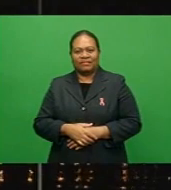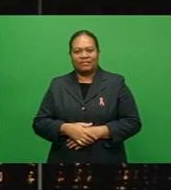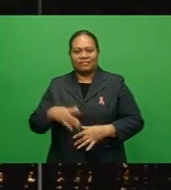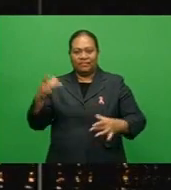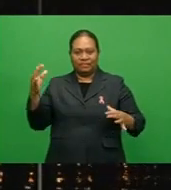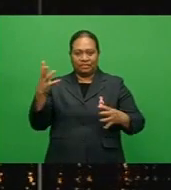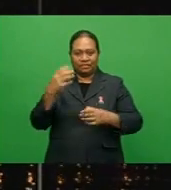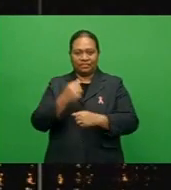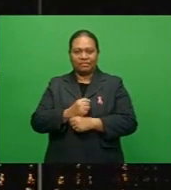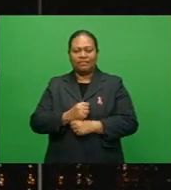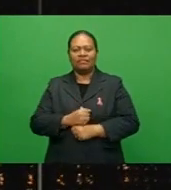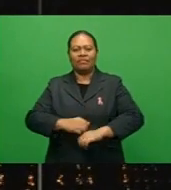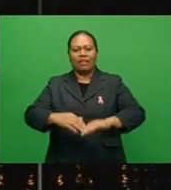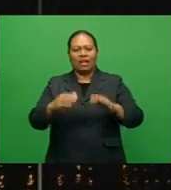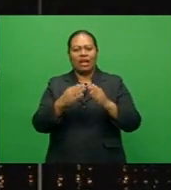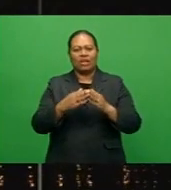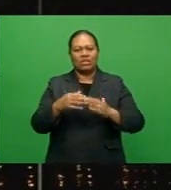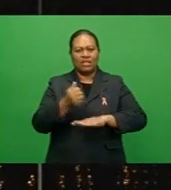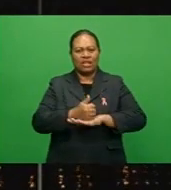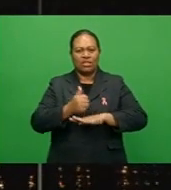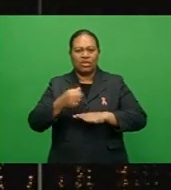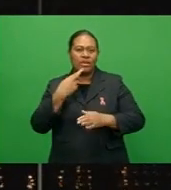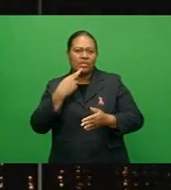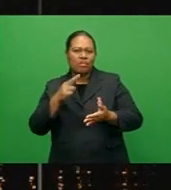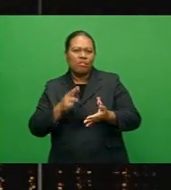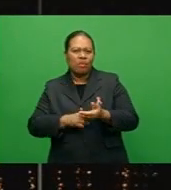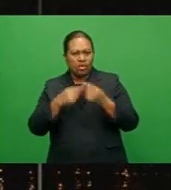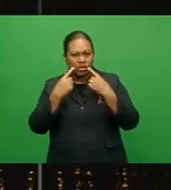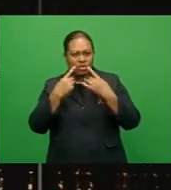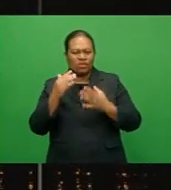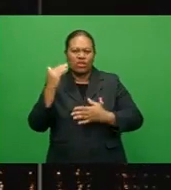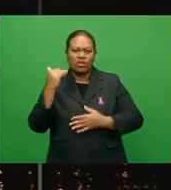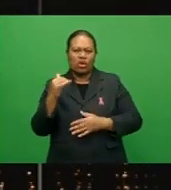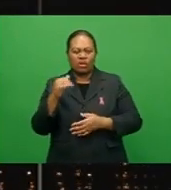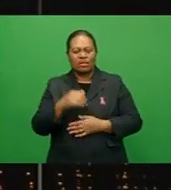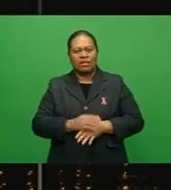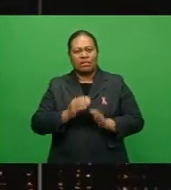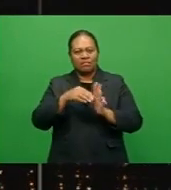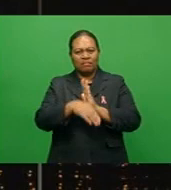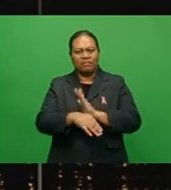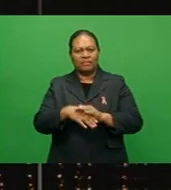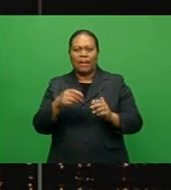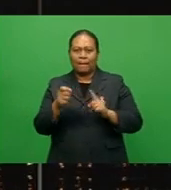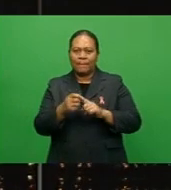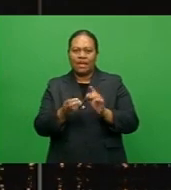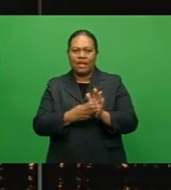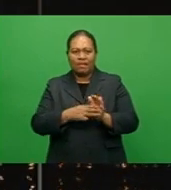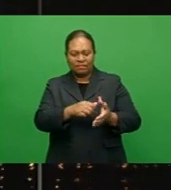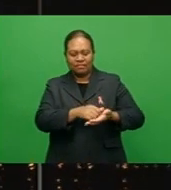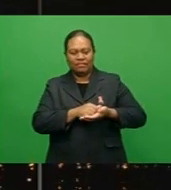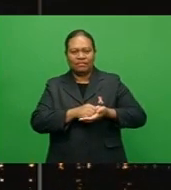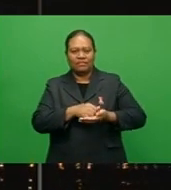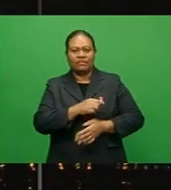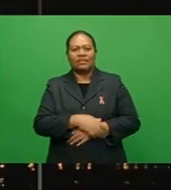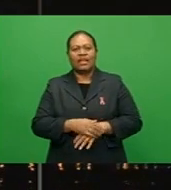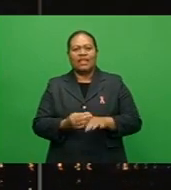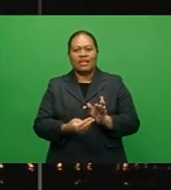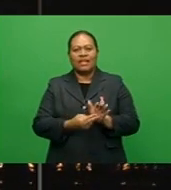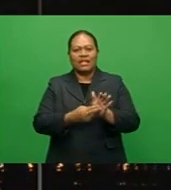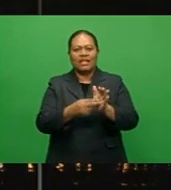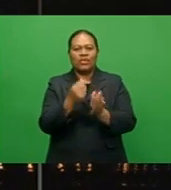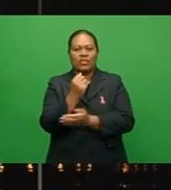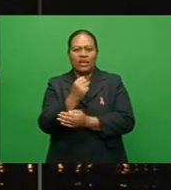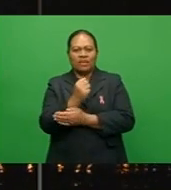Recapping the main stories for tonight, Housing Authority report reveals shortfalls. PM wants children's future secured. And Nandi Rugby